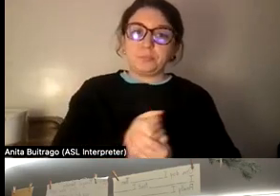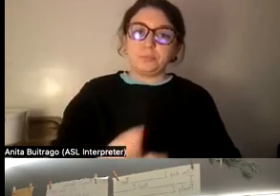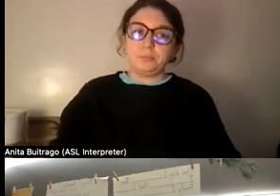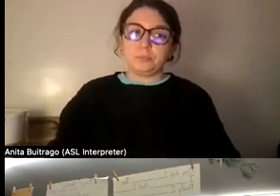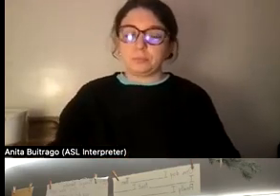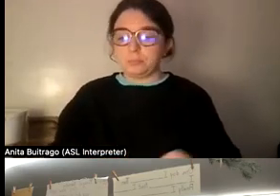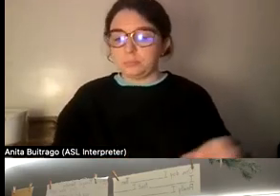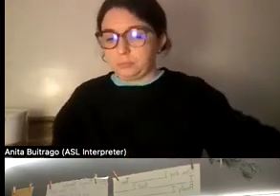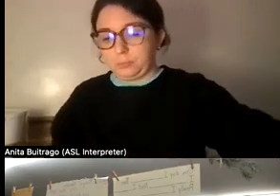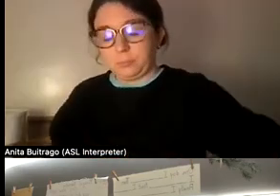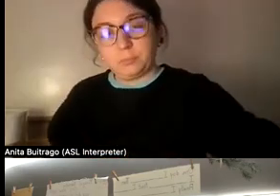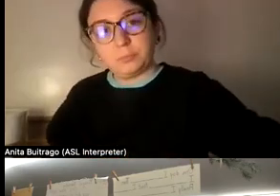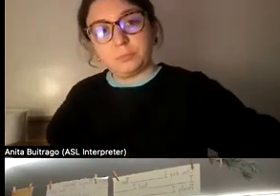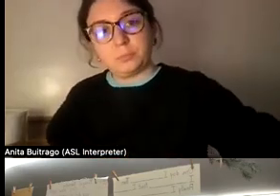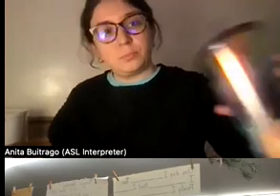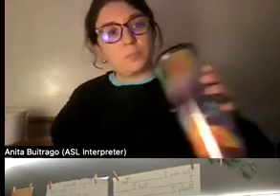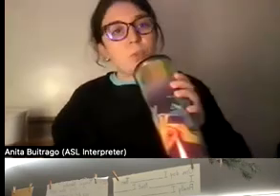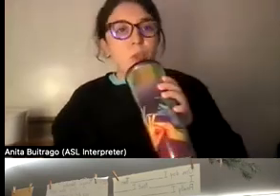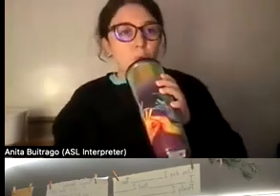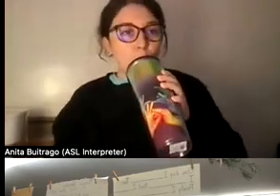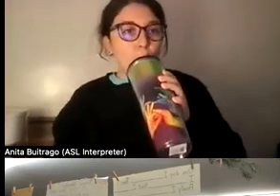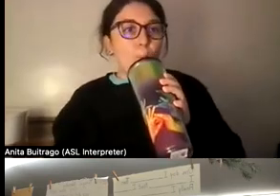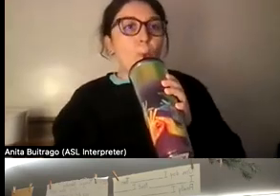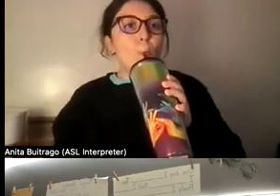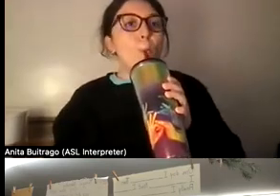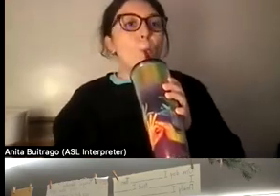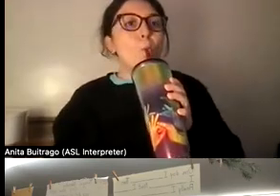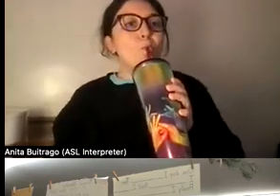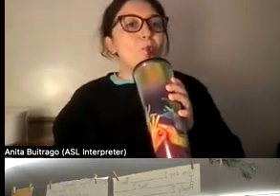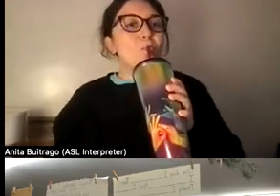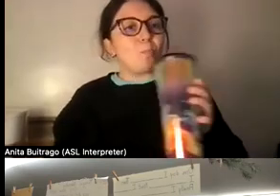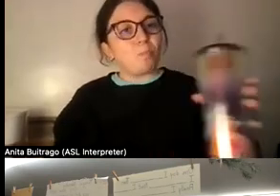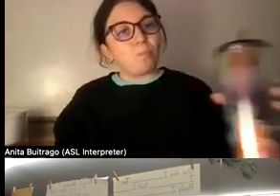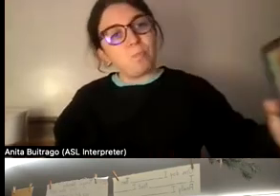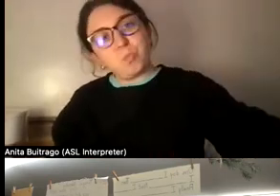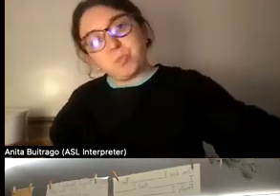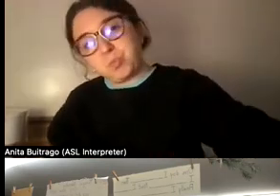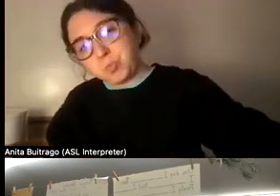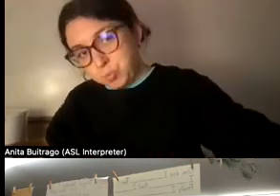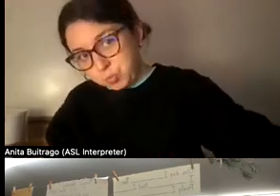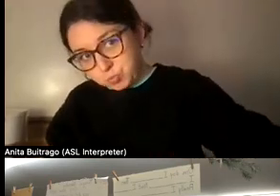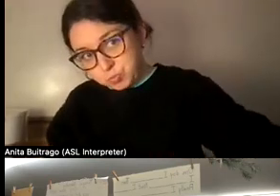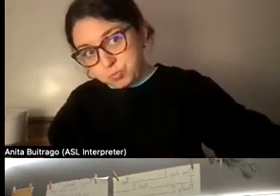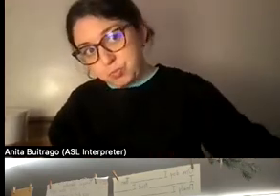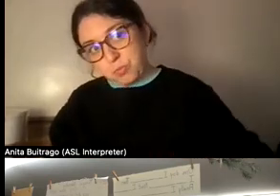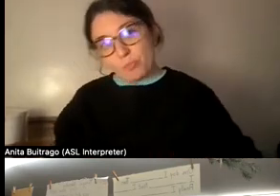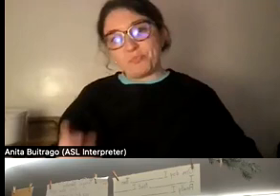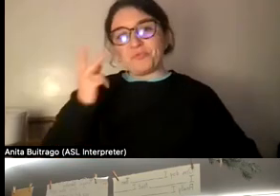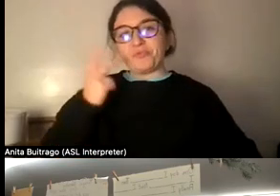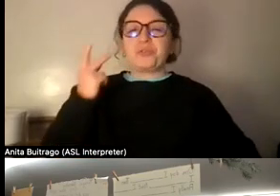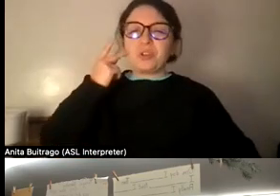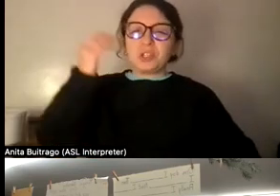Phonological awareness. So fun things you can do with your kids is like alliteration, poems, books that have